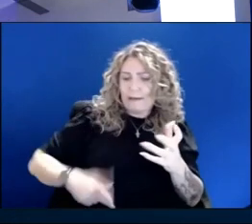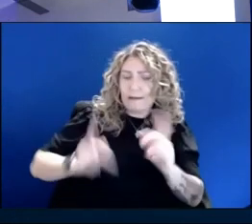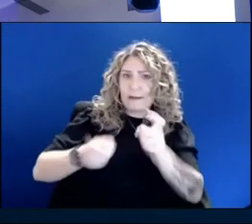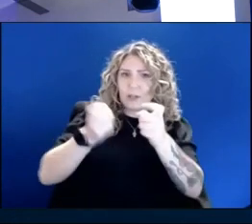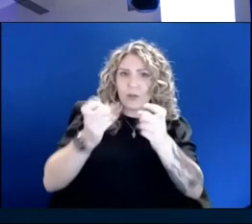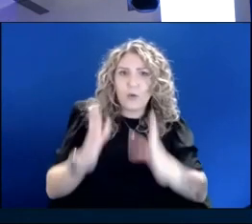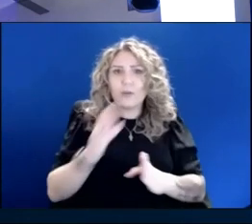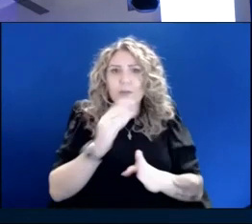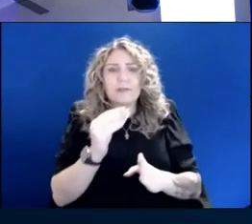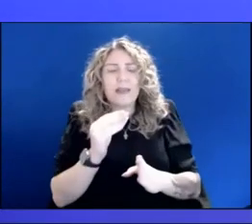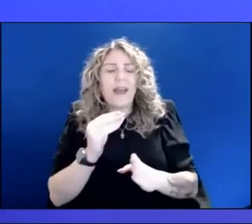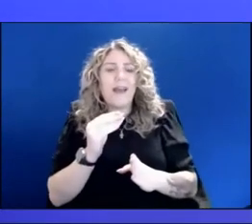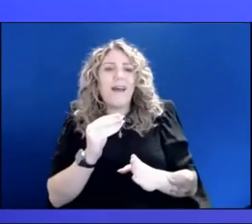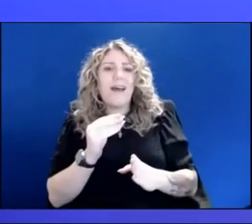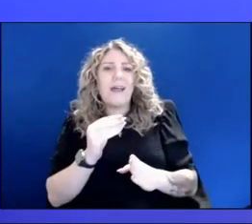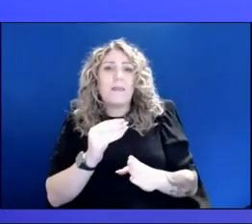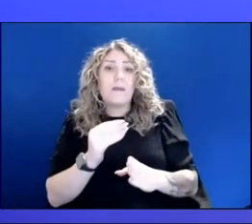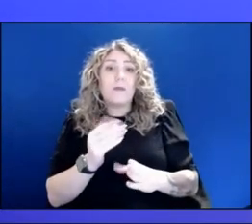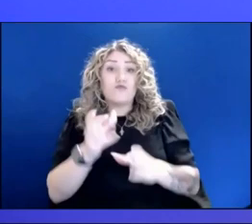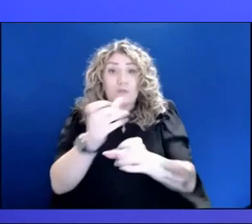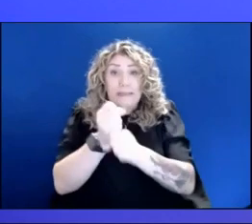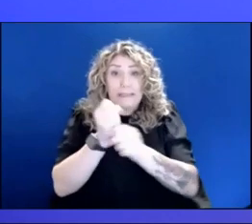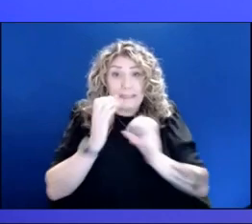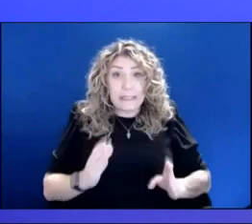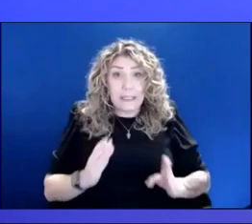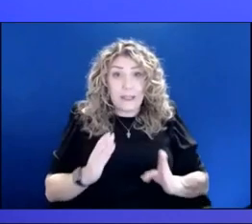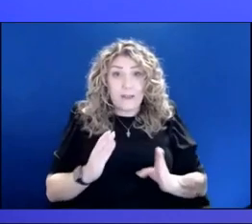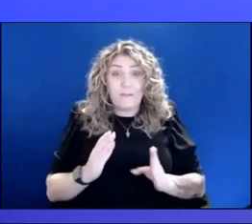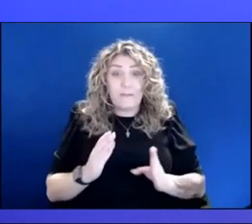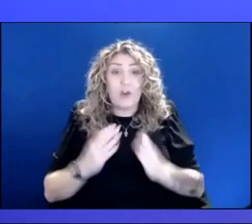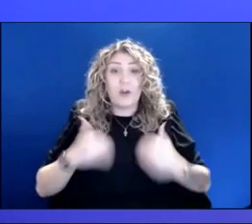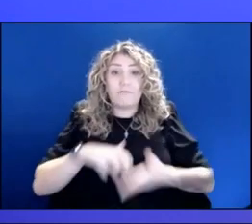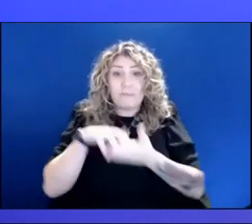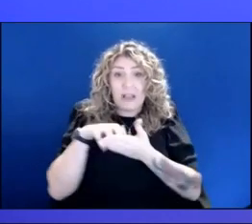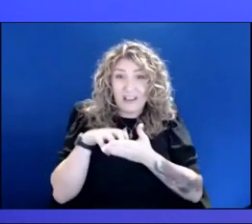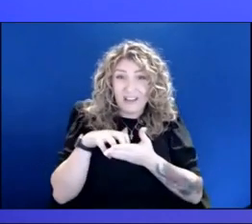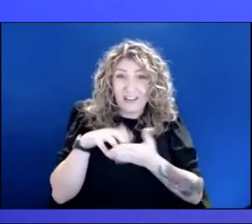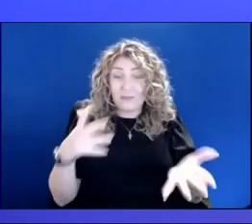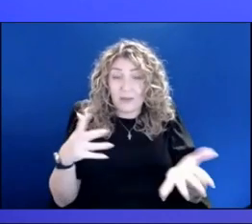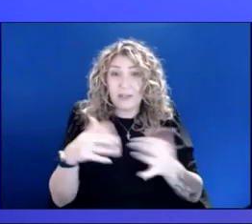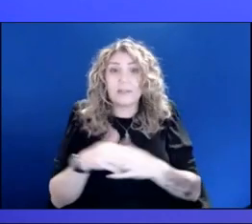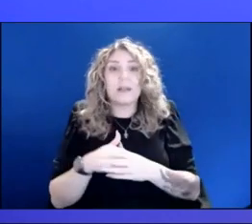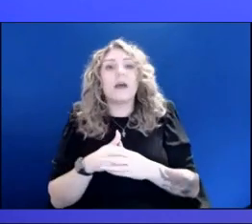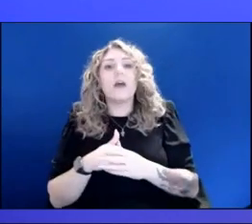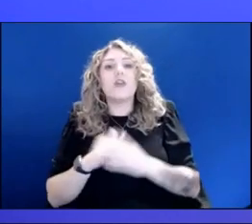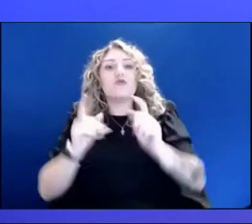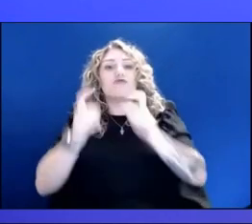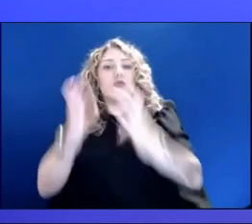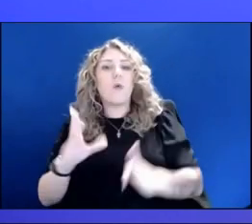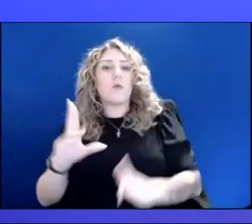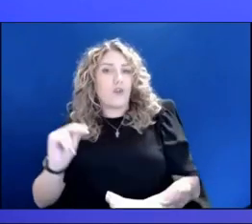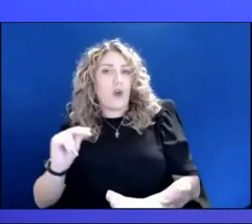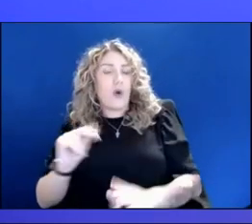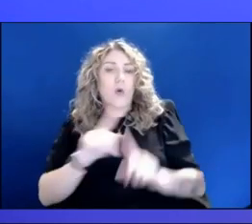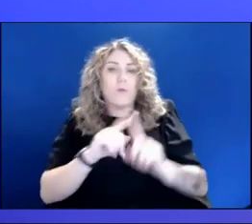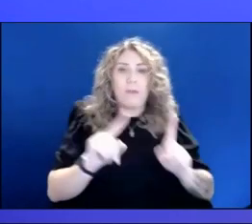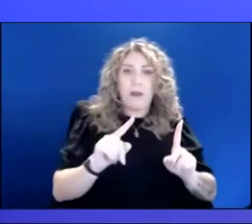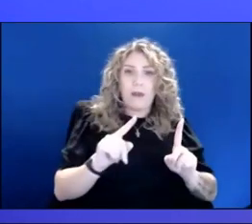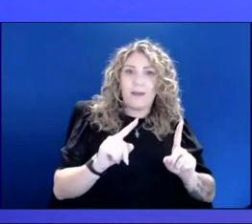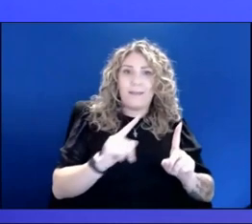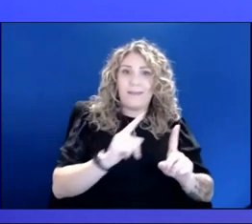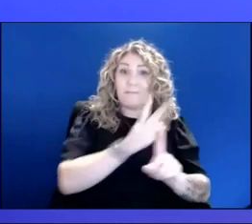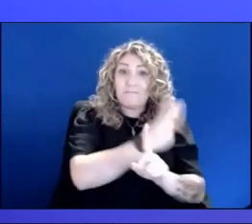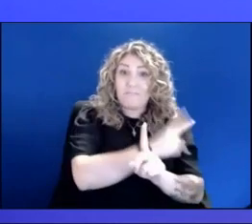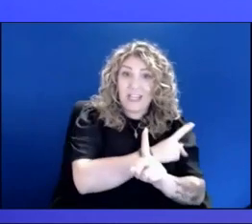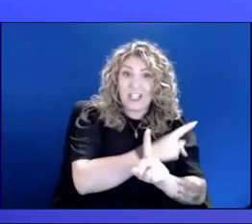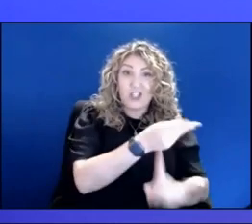it comes to COVID? The donors, no, but the recipients, yes. Patients who are on immunosuppression are